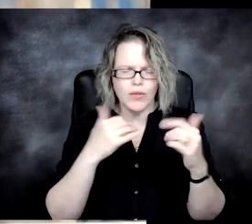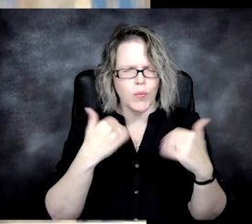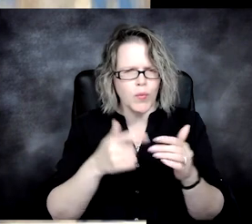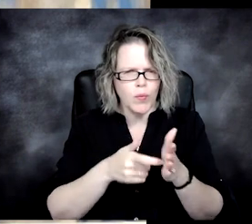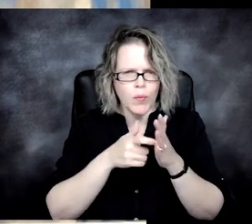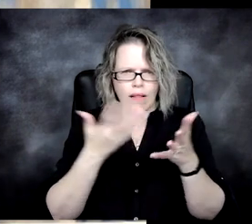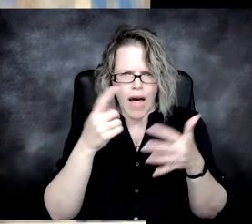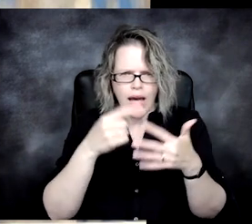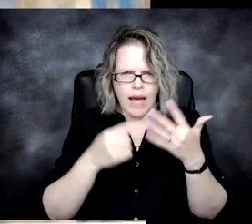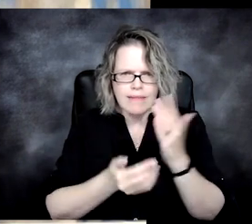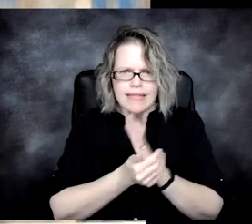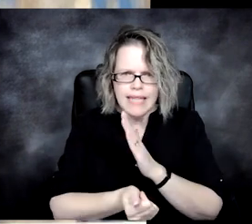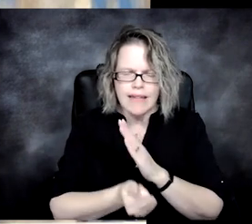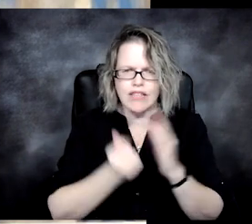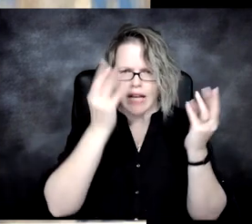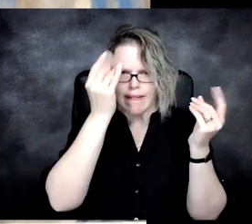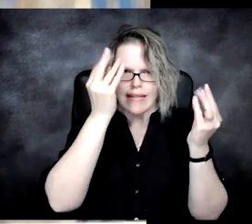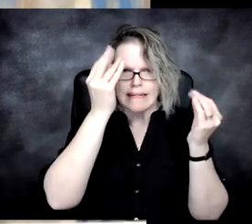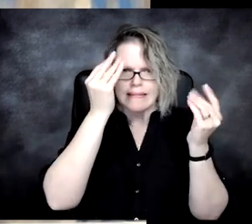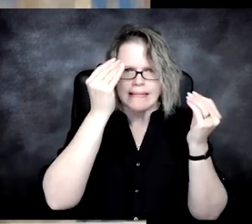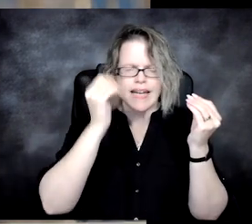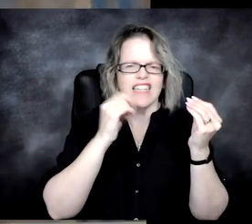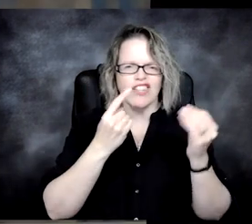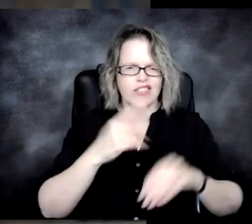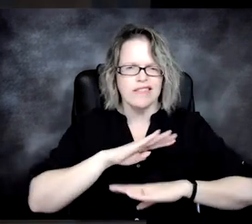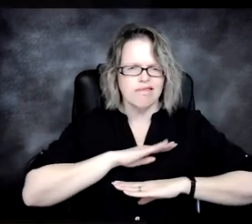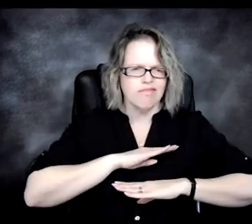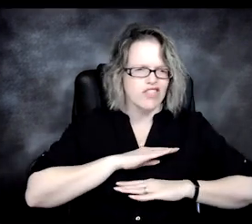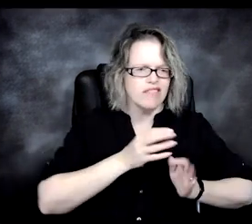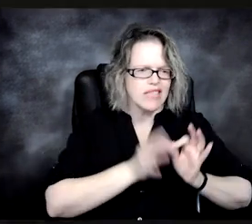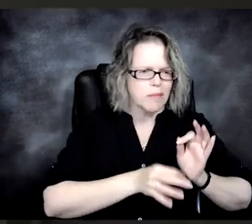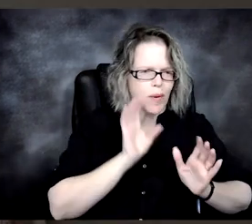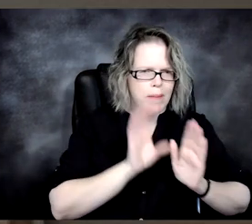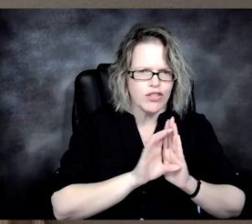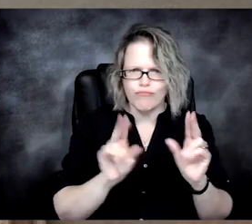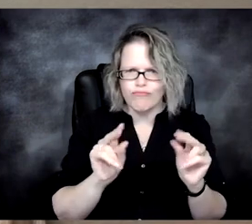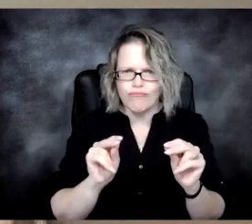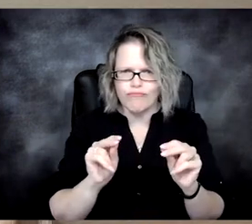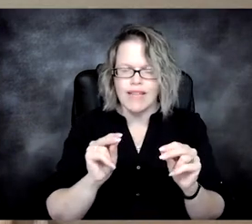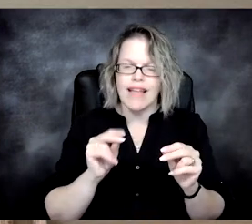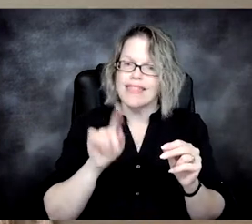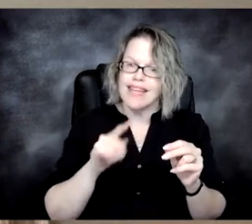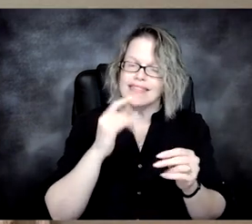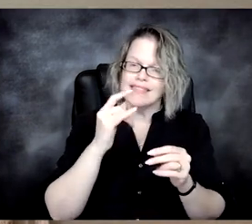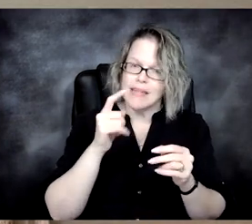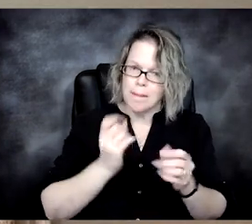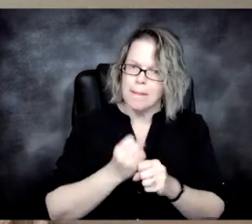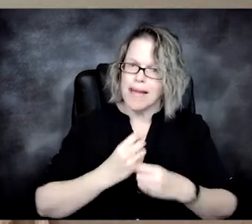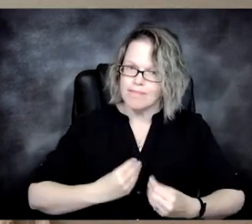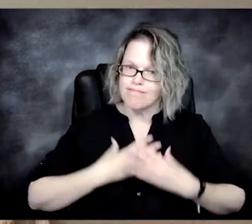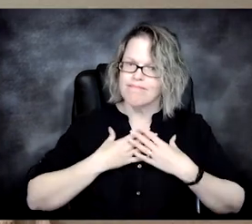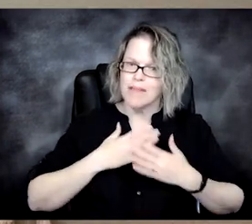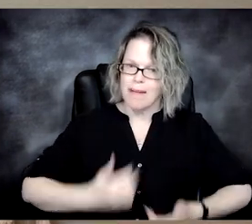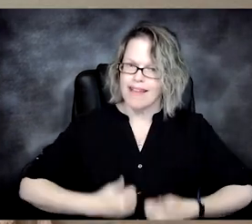to think outside the box and not just settle for the pictures that I had. Art has made a difference in my life, and it's made me a